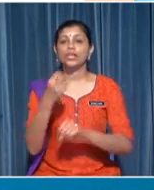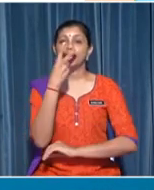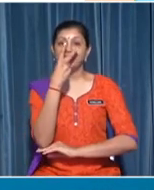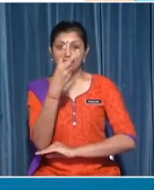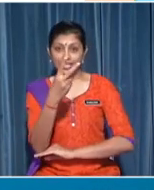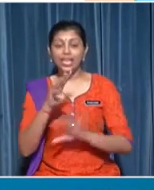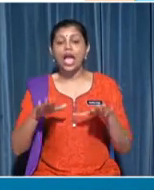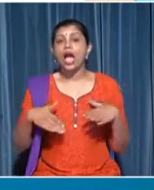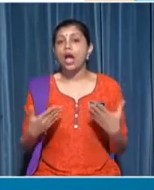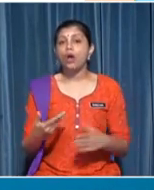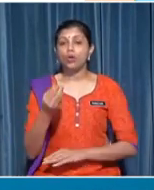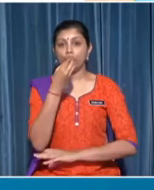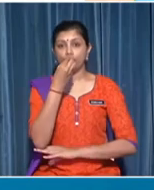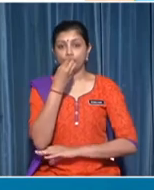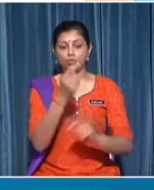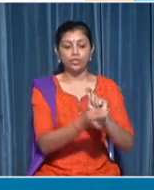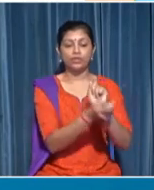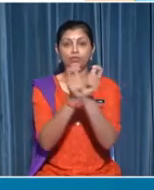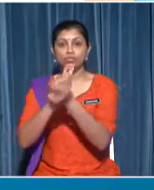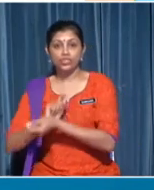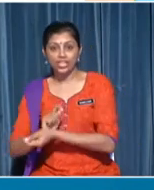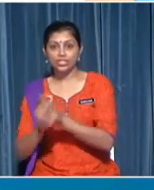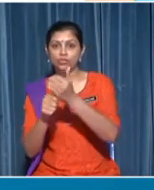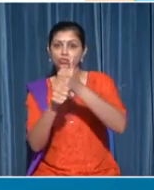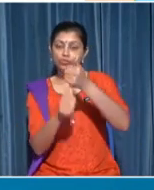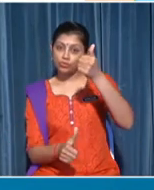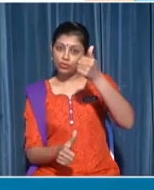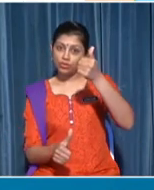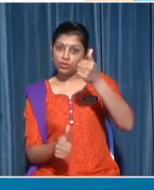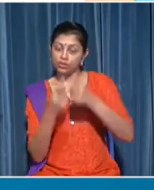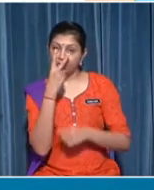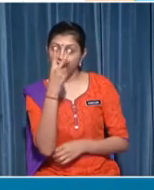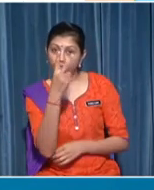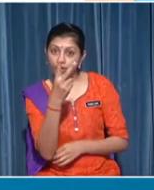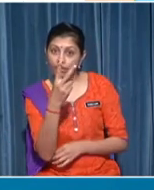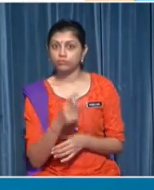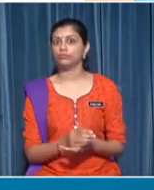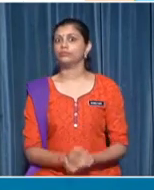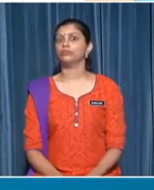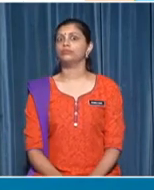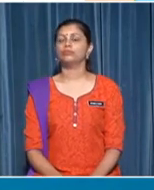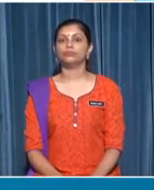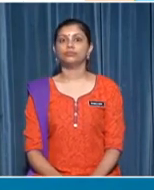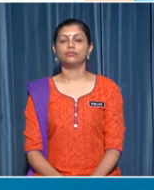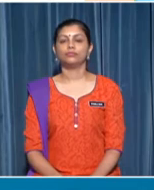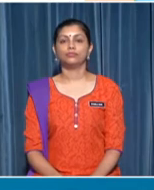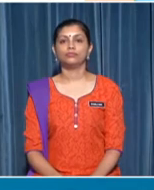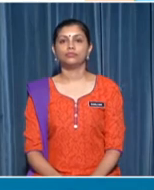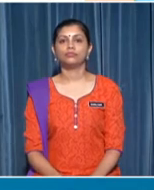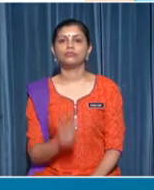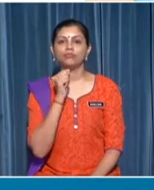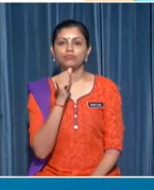typical food becomes stool right in front of your eyes. In simulation, I